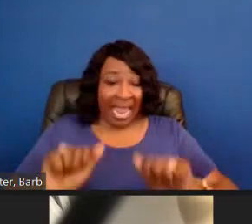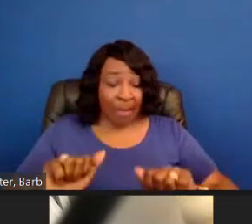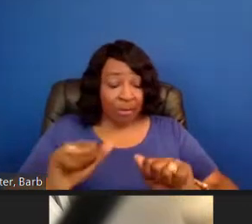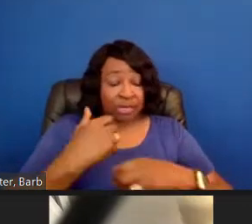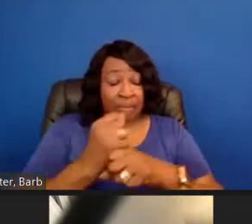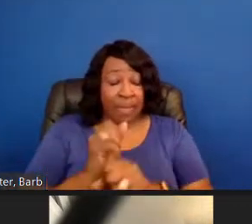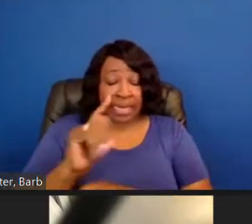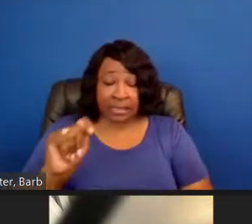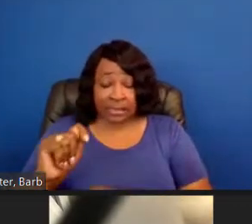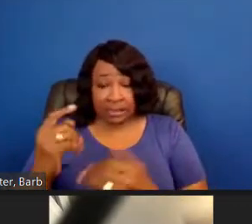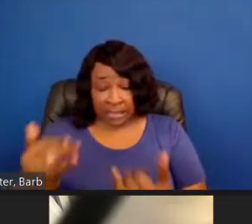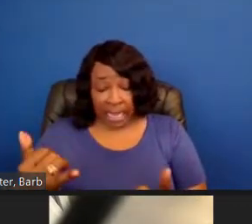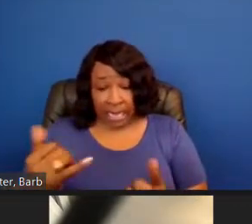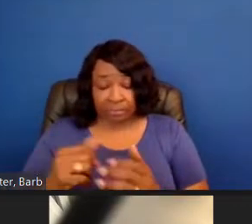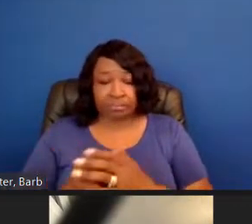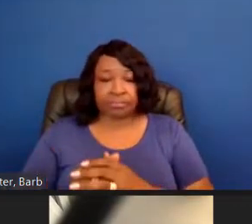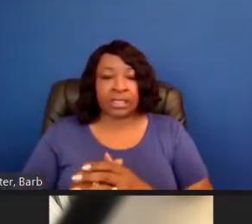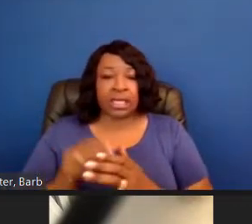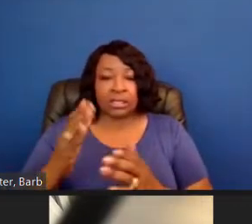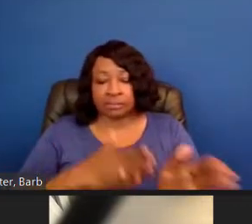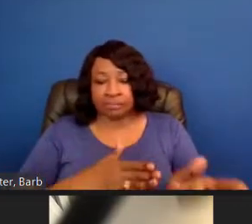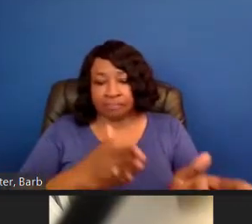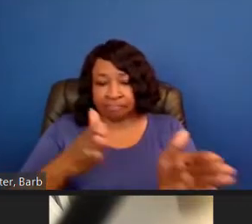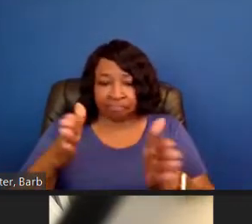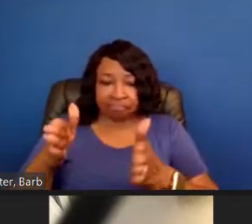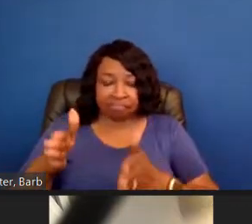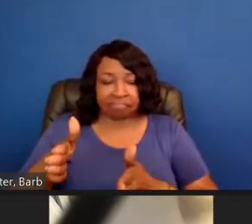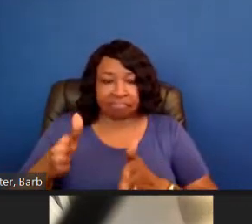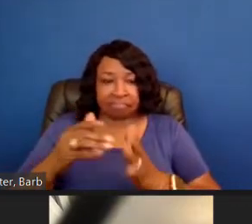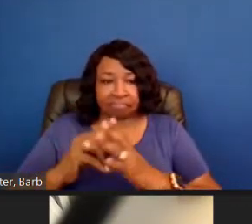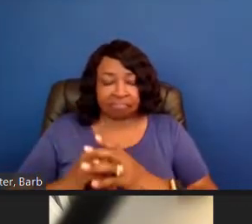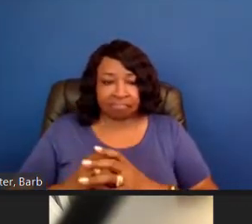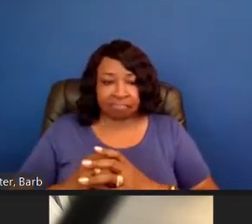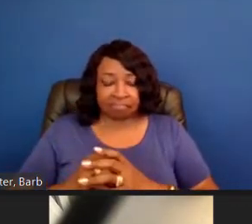today. So I'm moving on to